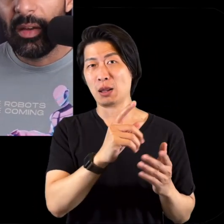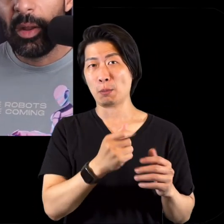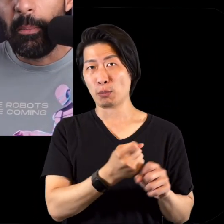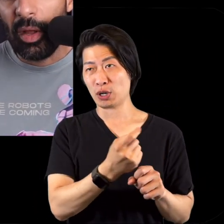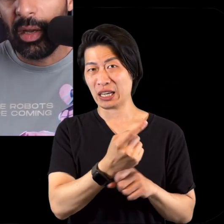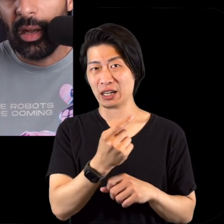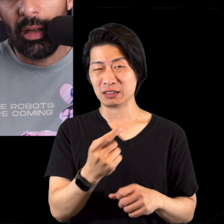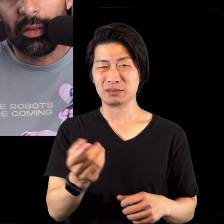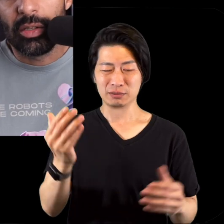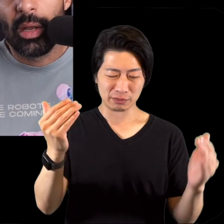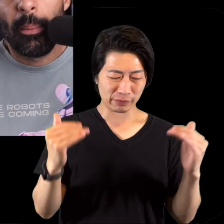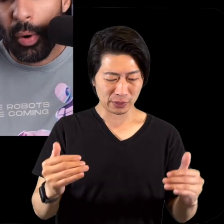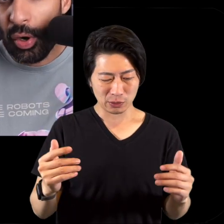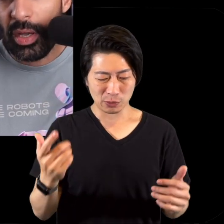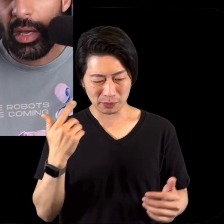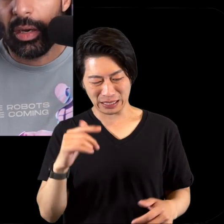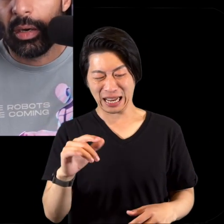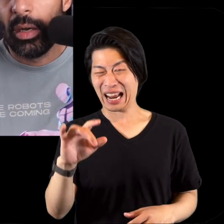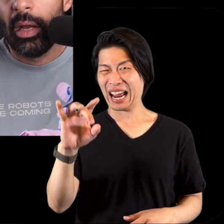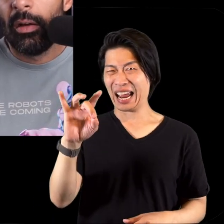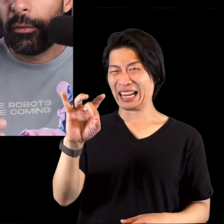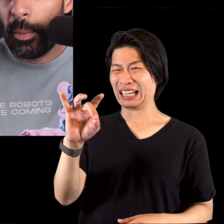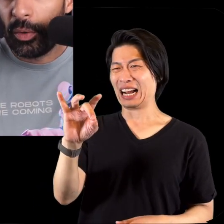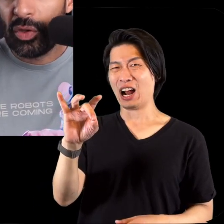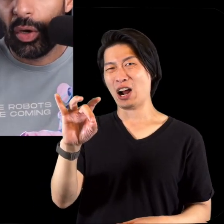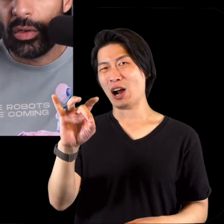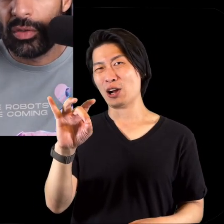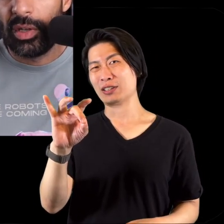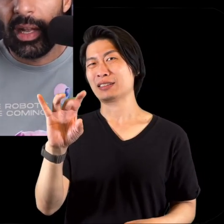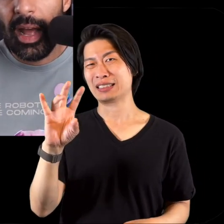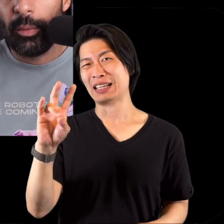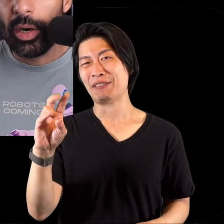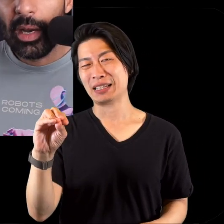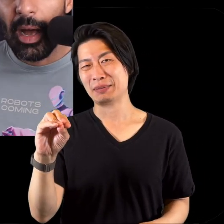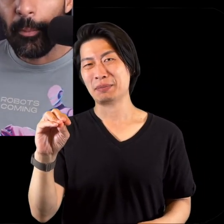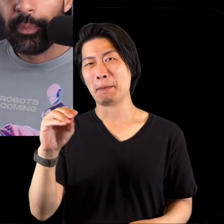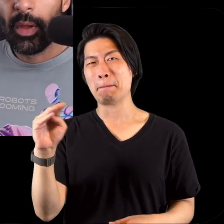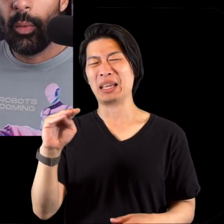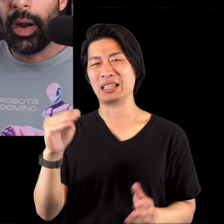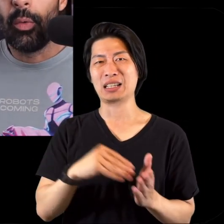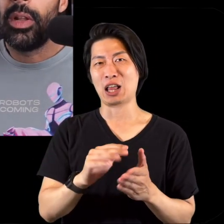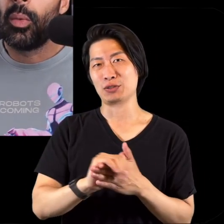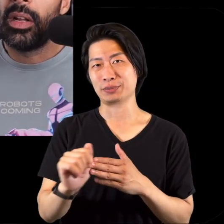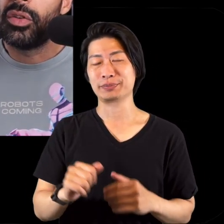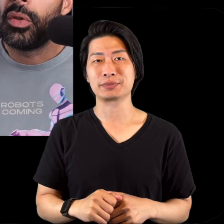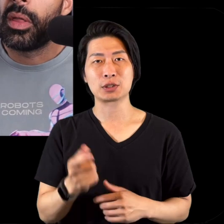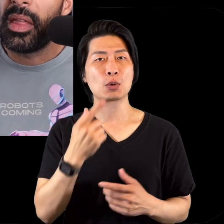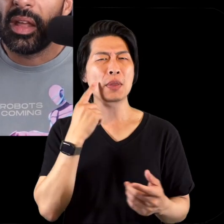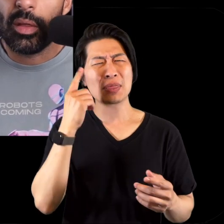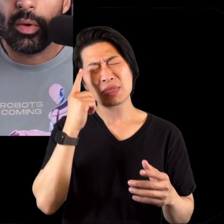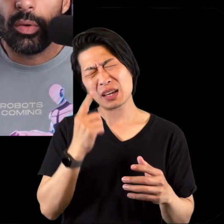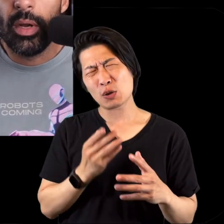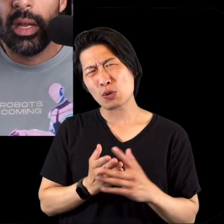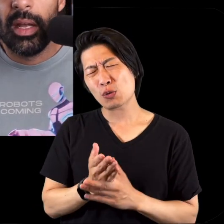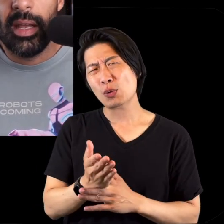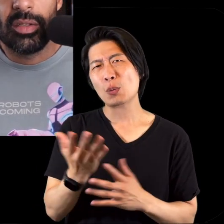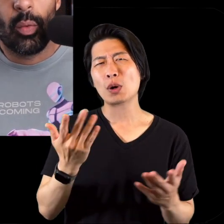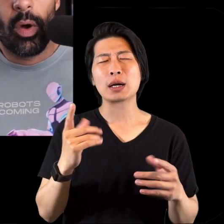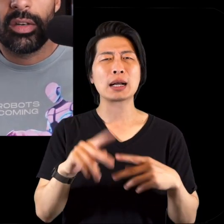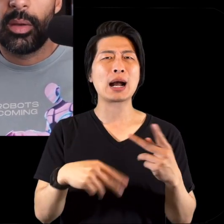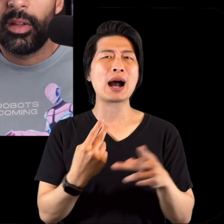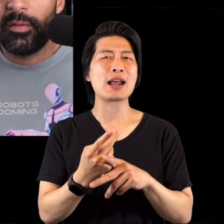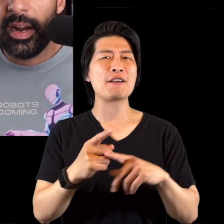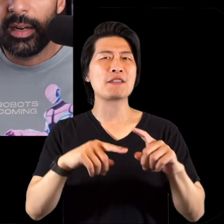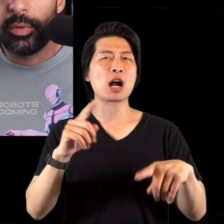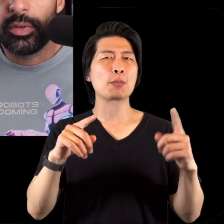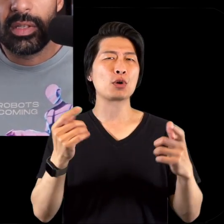$870 million per year from those cars using the network. Now, what I really want to think through is what